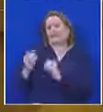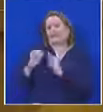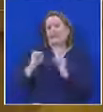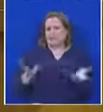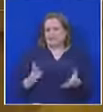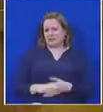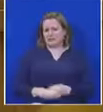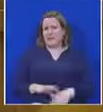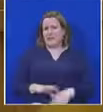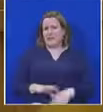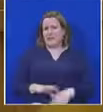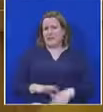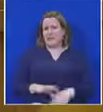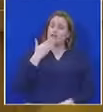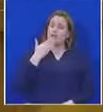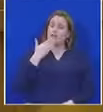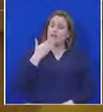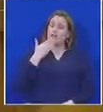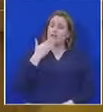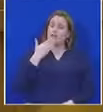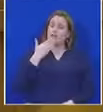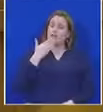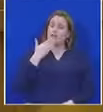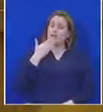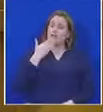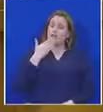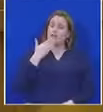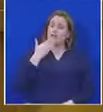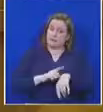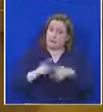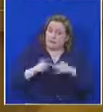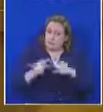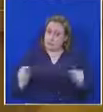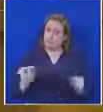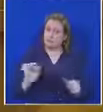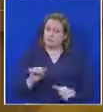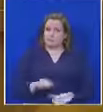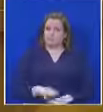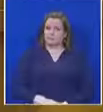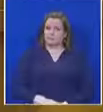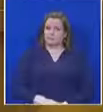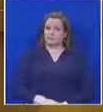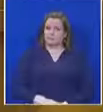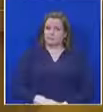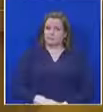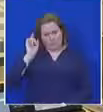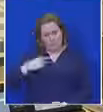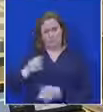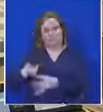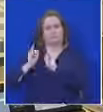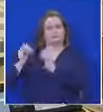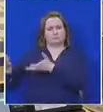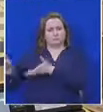Thank you very much. Let's vote correctly on this motion, because we're going to vote that we invite Tuli Madonsela to come and address the House. Thank you very